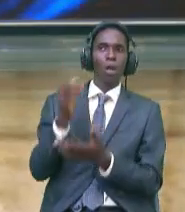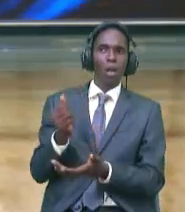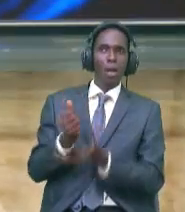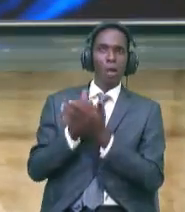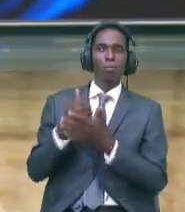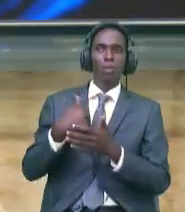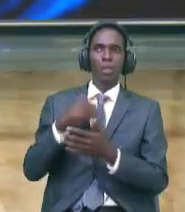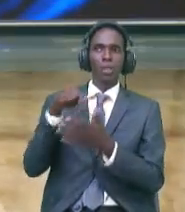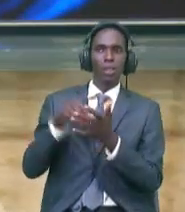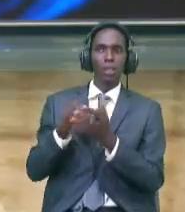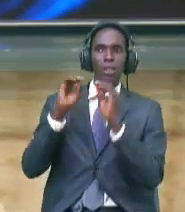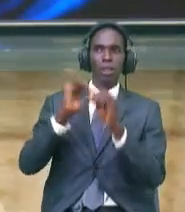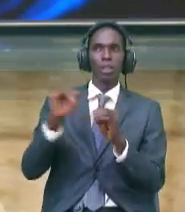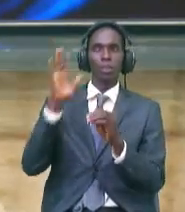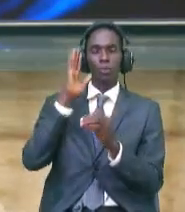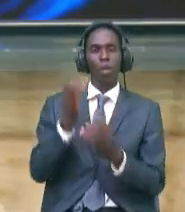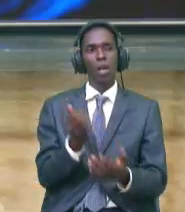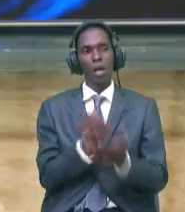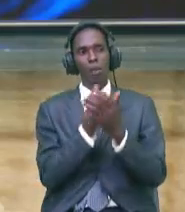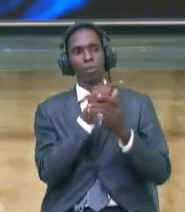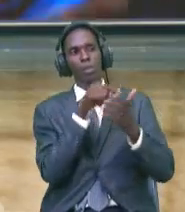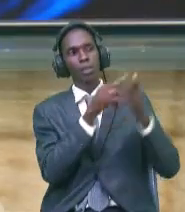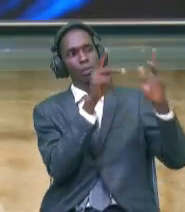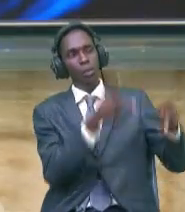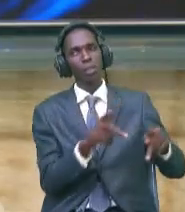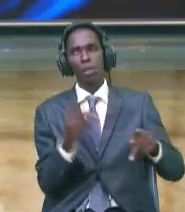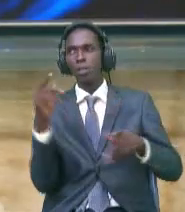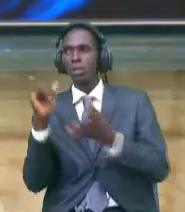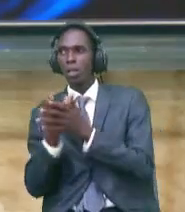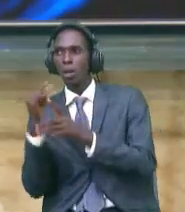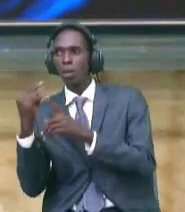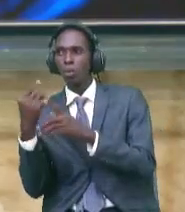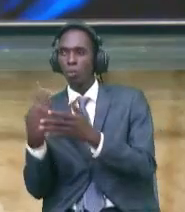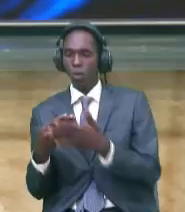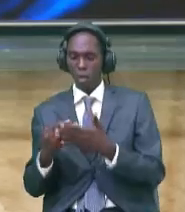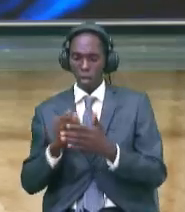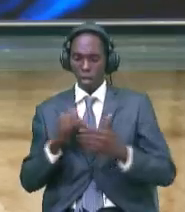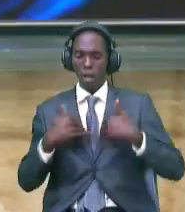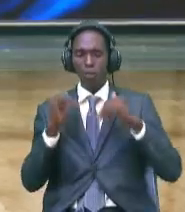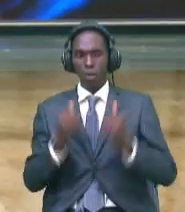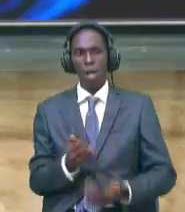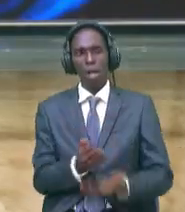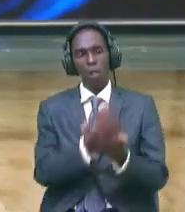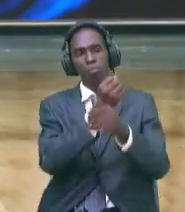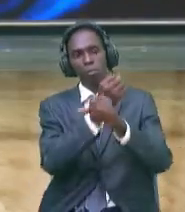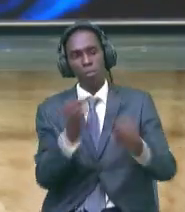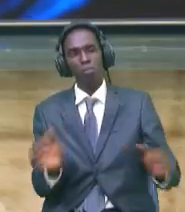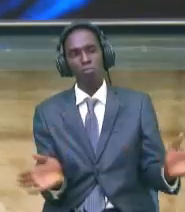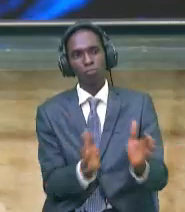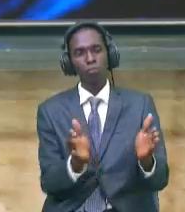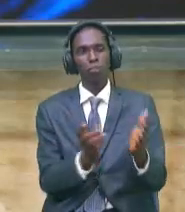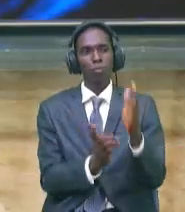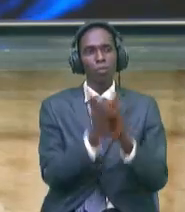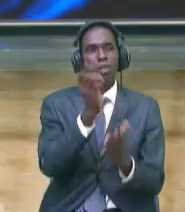vision that will help your sister, but you close your mouth. You have the provision that will lift them up, that will energize them, encourage them, prepare